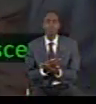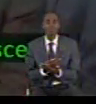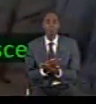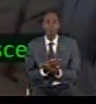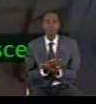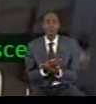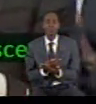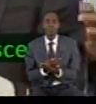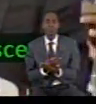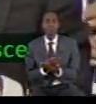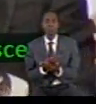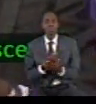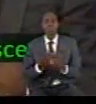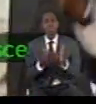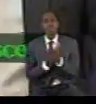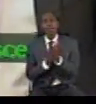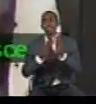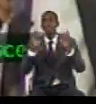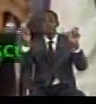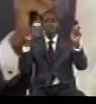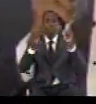rain. Hallelujah.